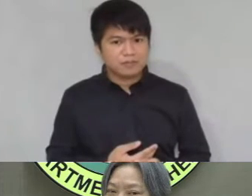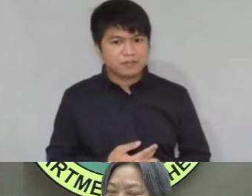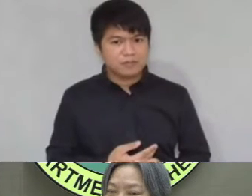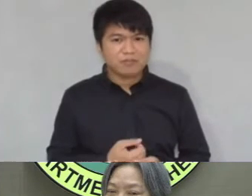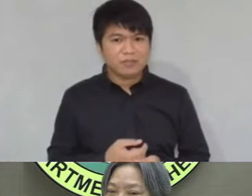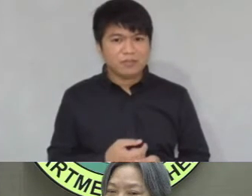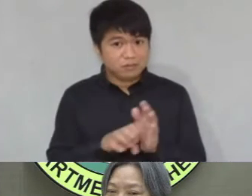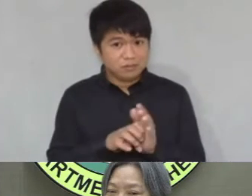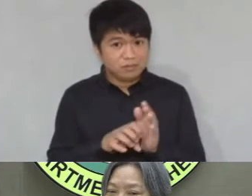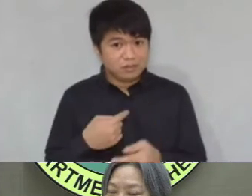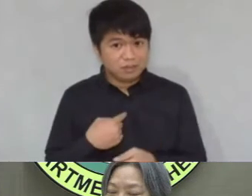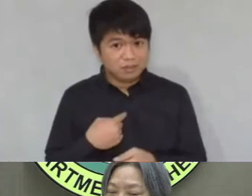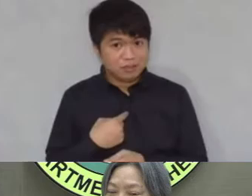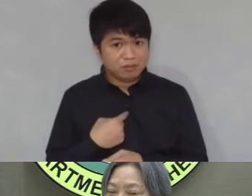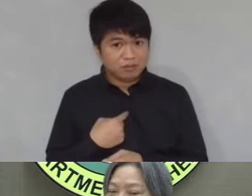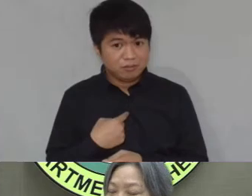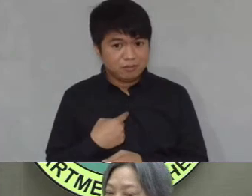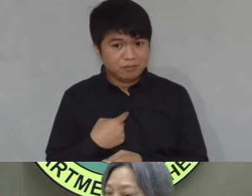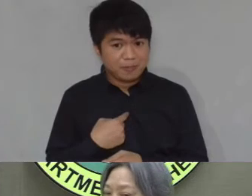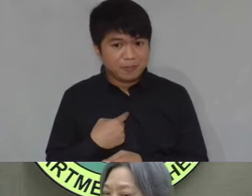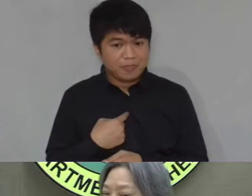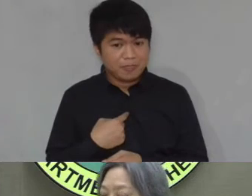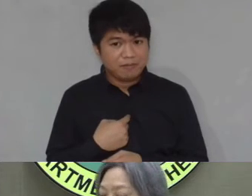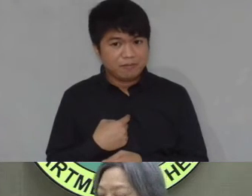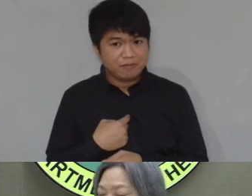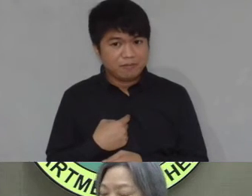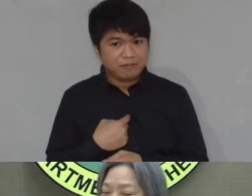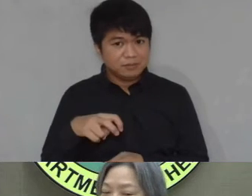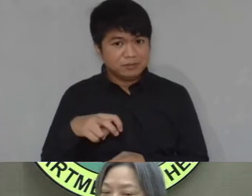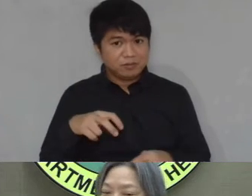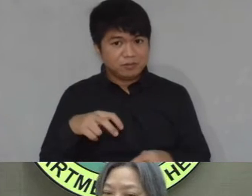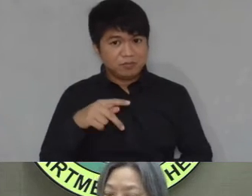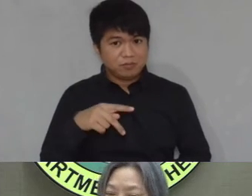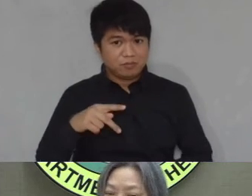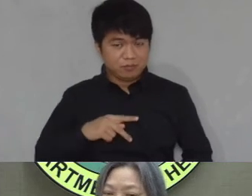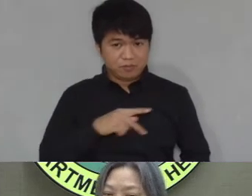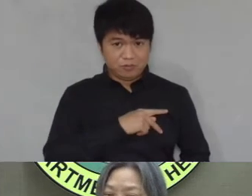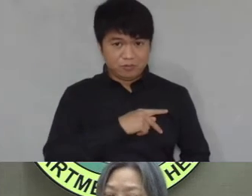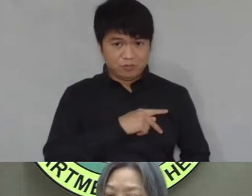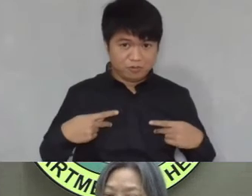mga residency protocols na tayo. For example, I'm sitting down with the Philippine College of